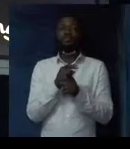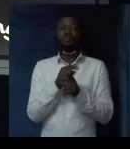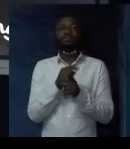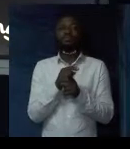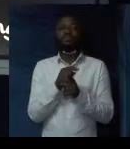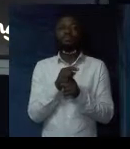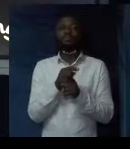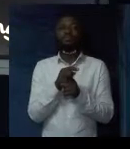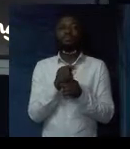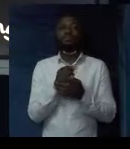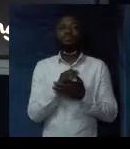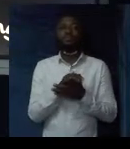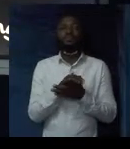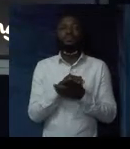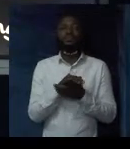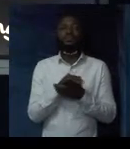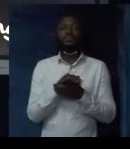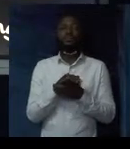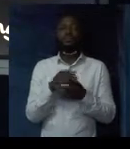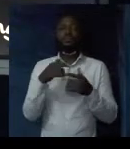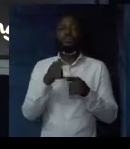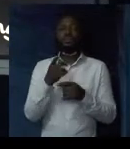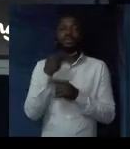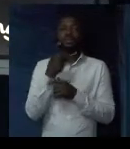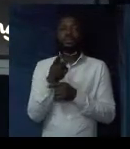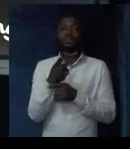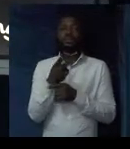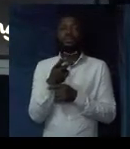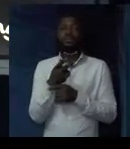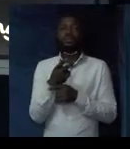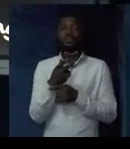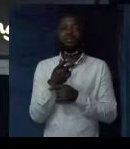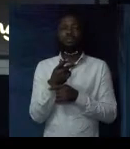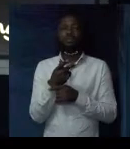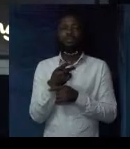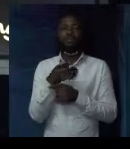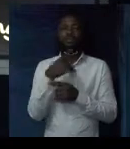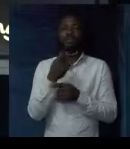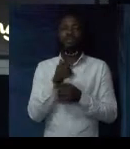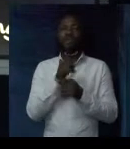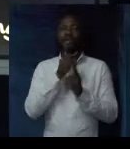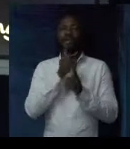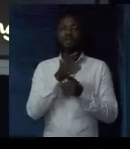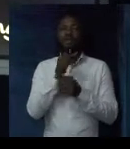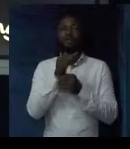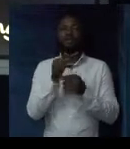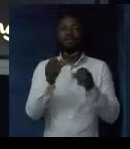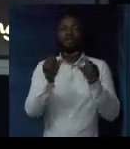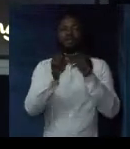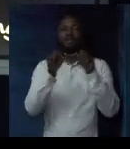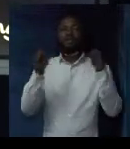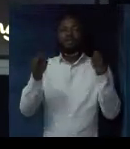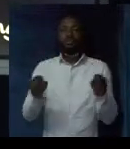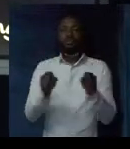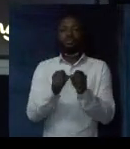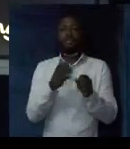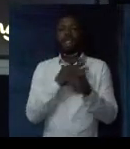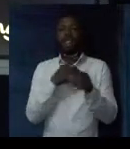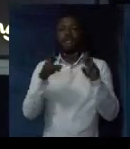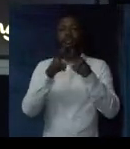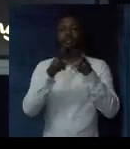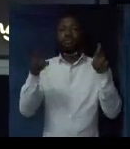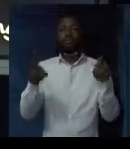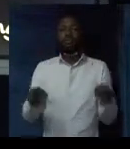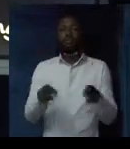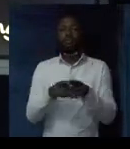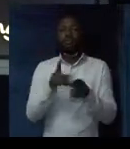your really final answer? All right, let's see. The answer should be squares and rectangles. Good job,